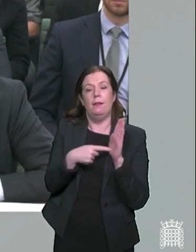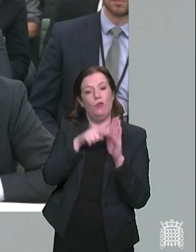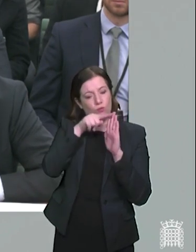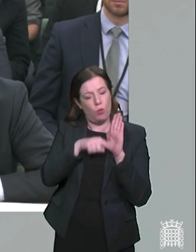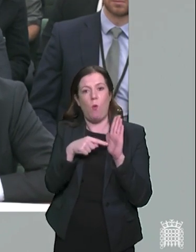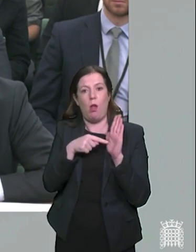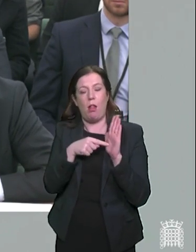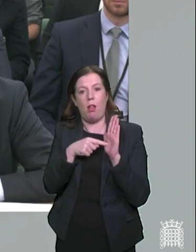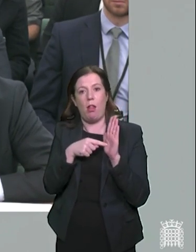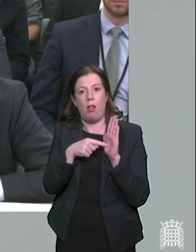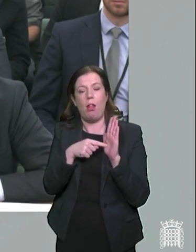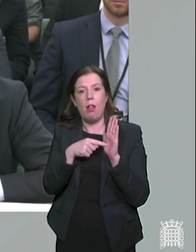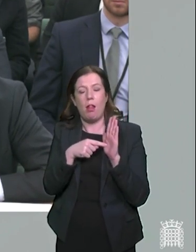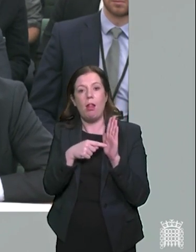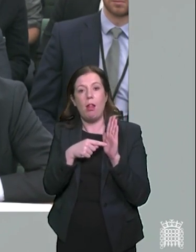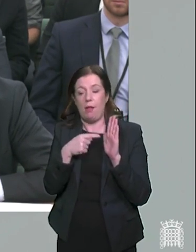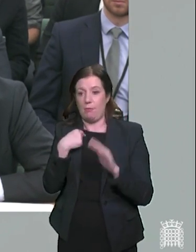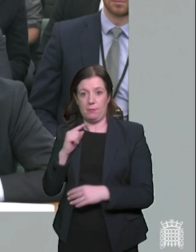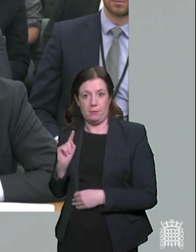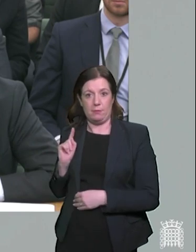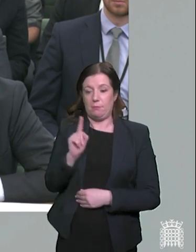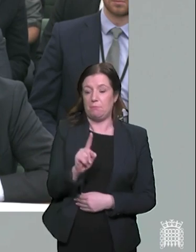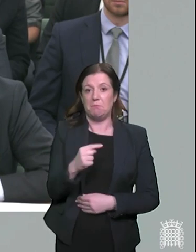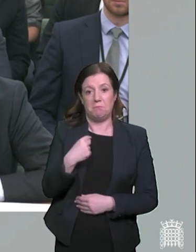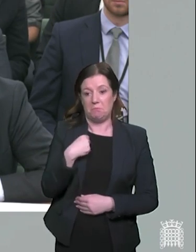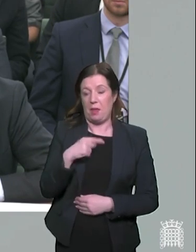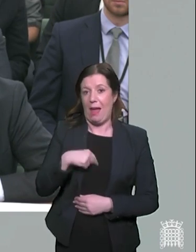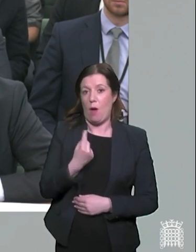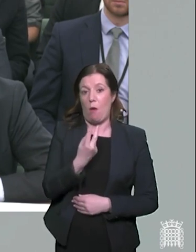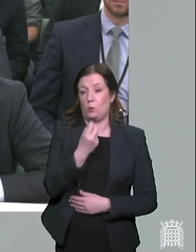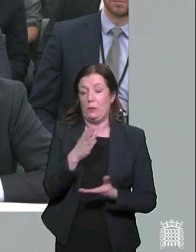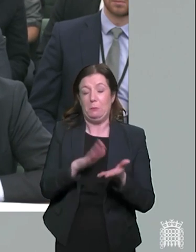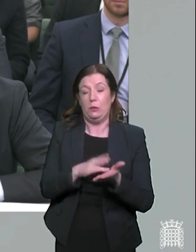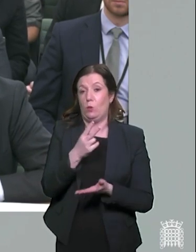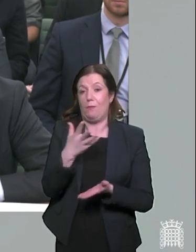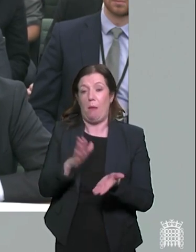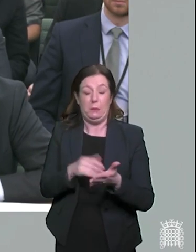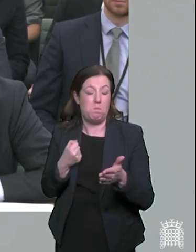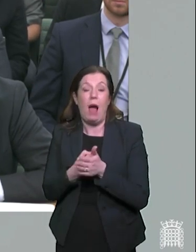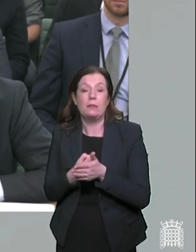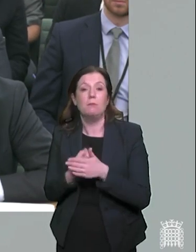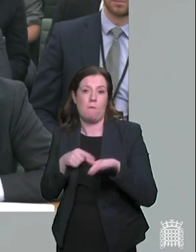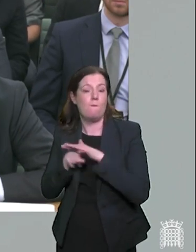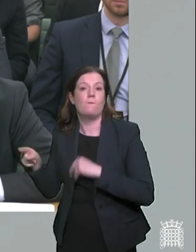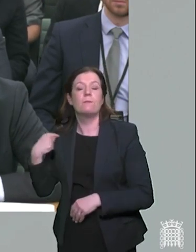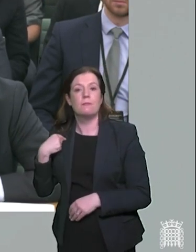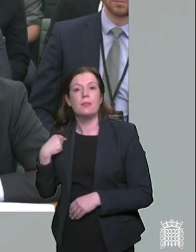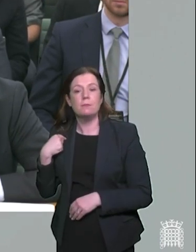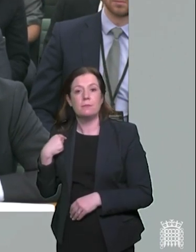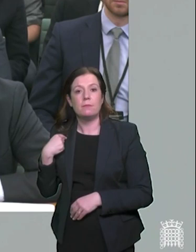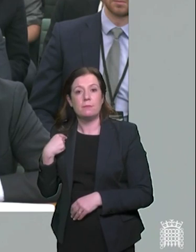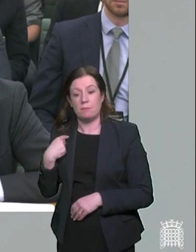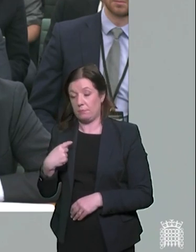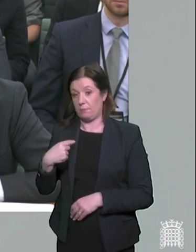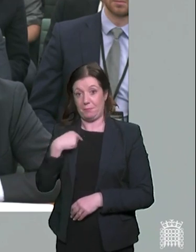that event. I was not. I was there for a maximum of 20 minutes or 25 minutes, I think. I gave